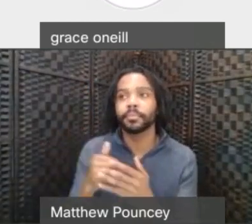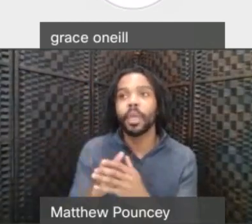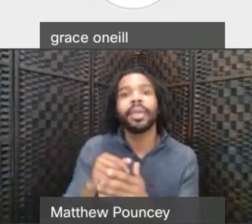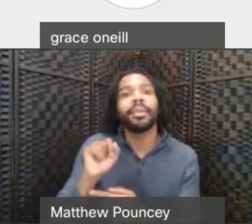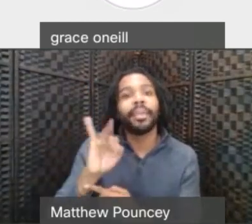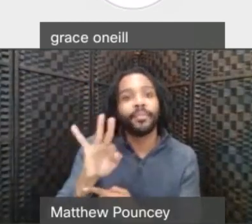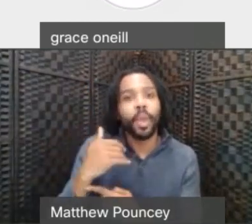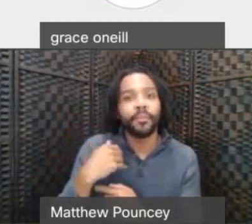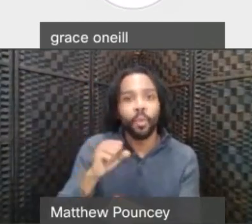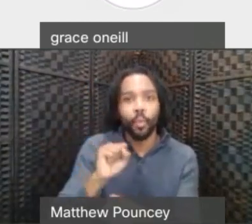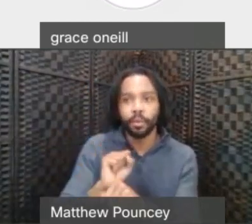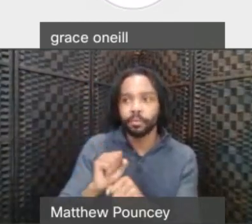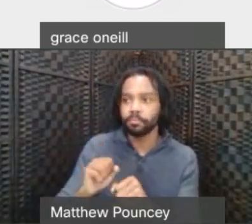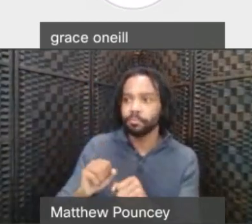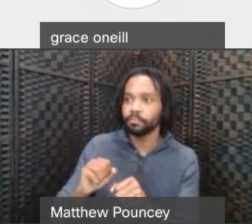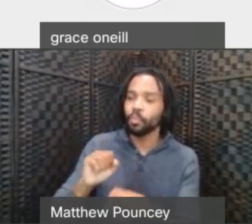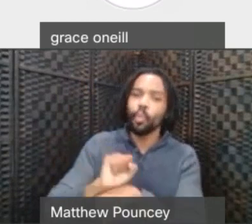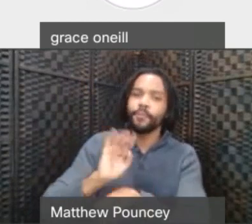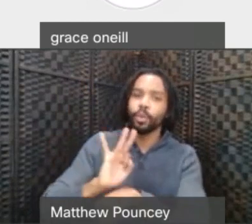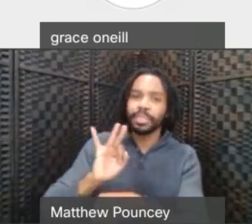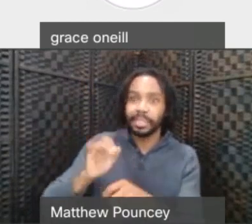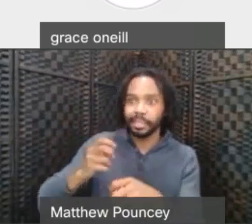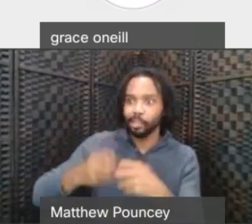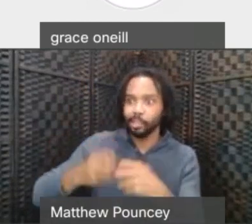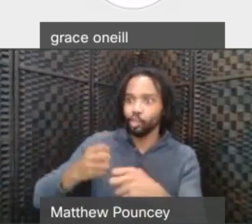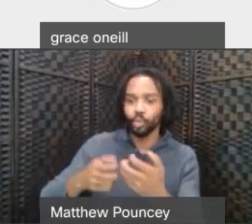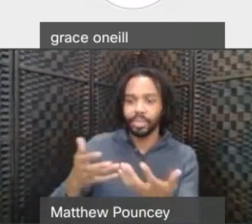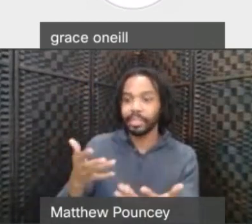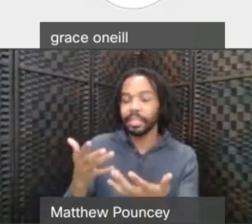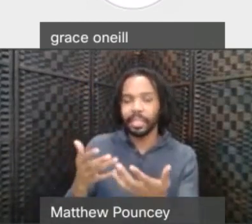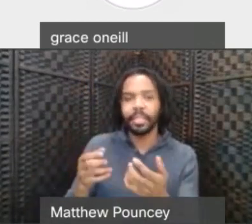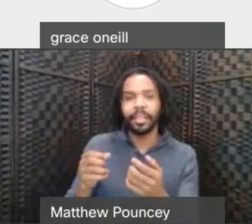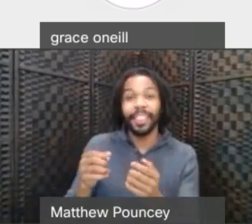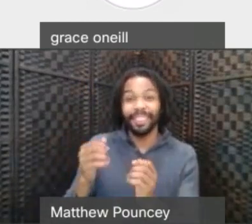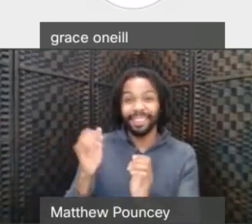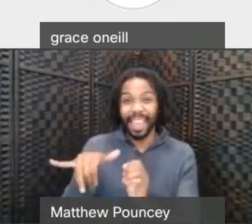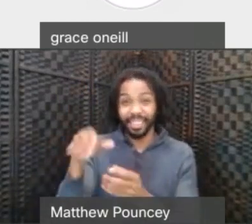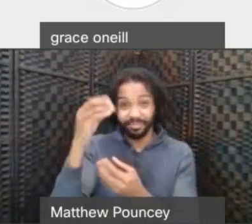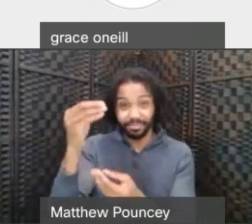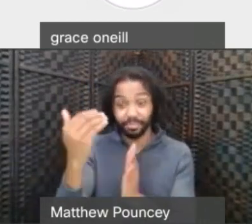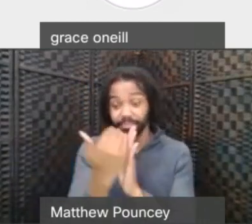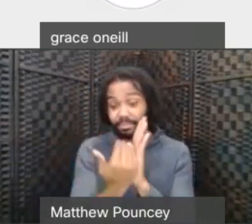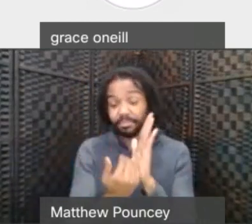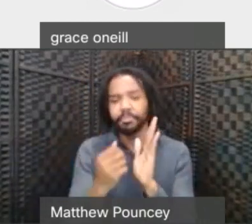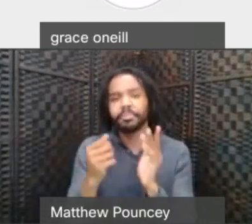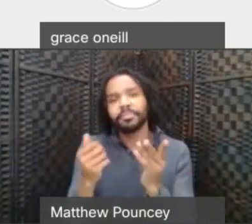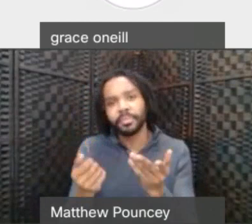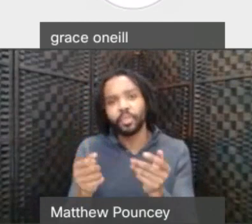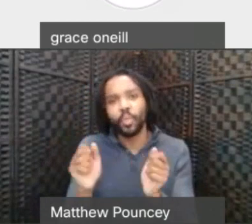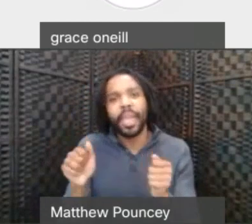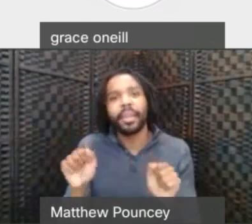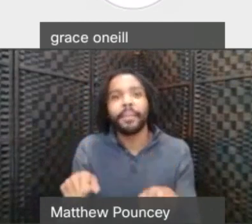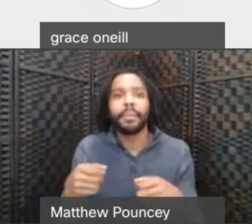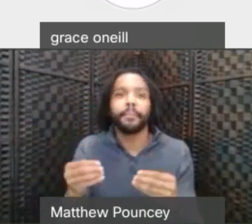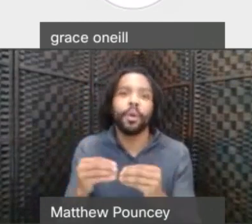issues, those rules could be amended to allow people to return sooner while